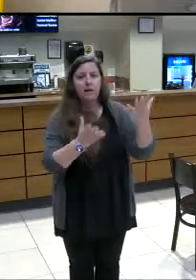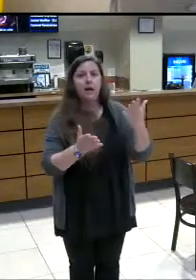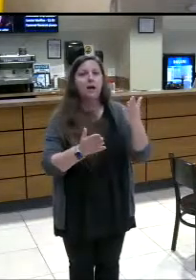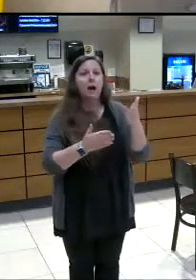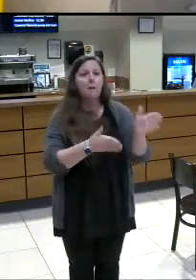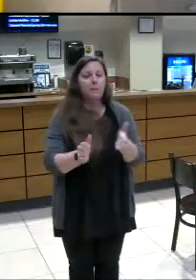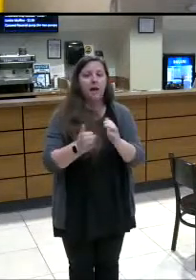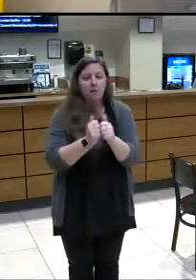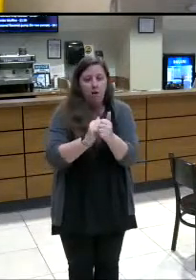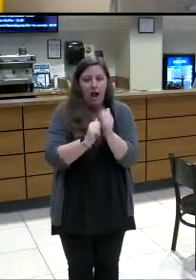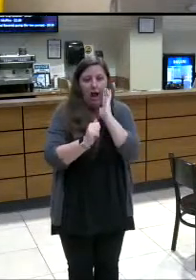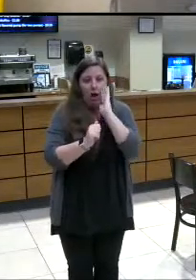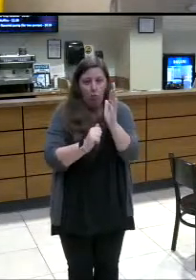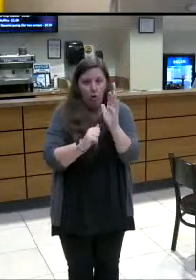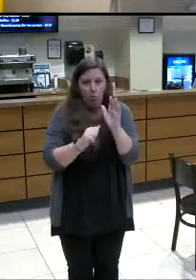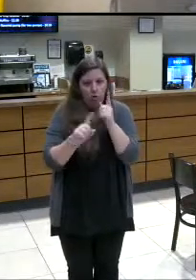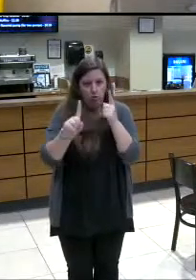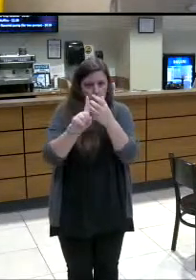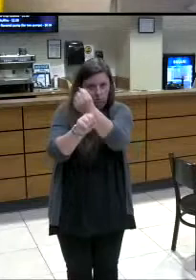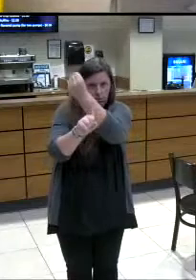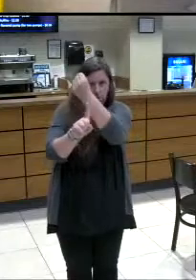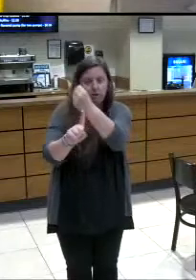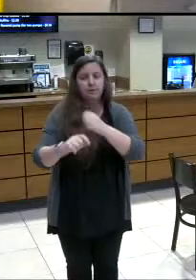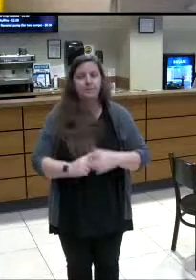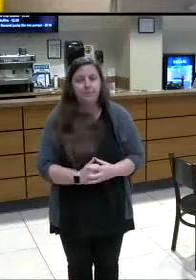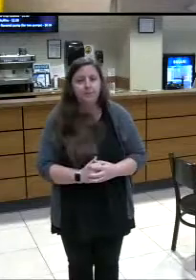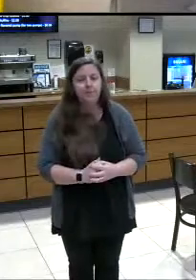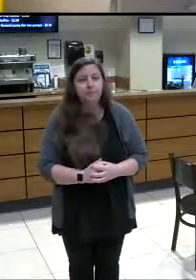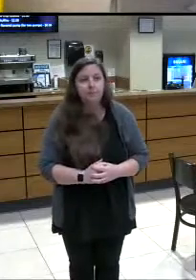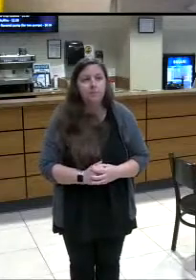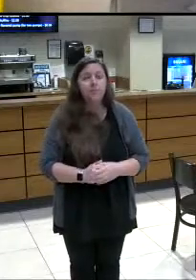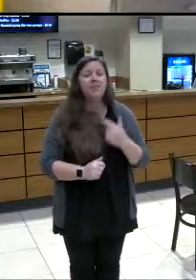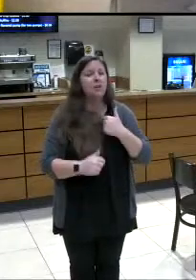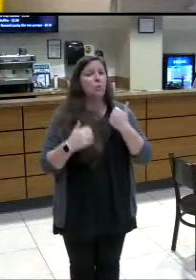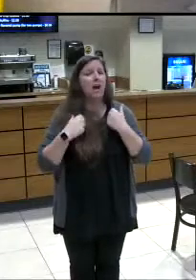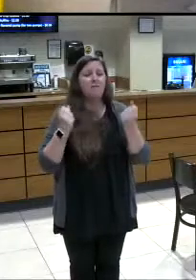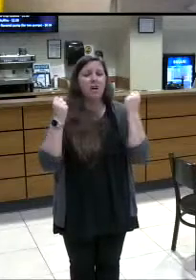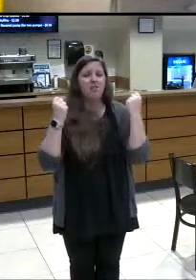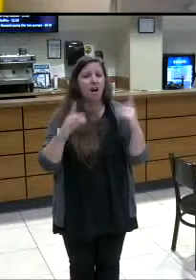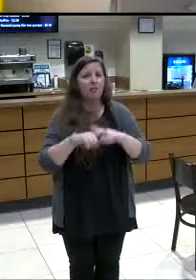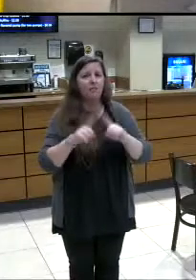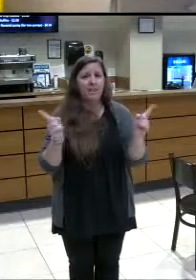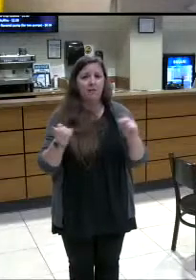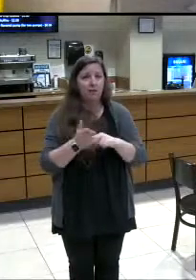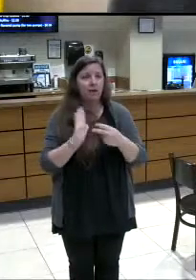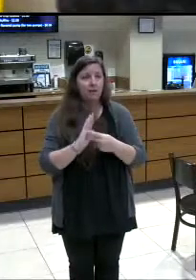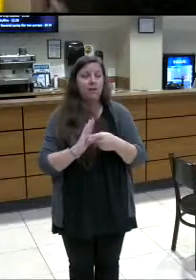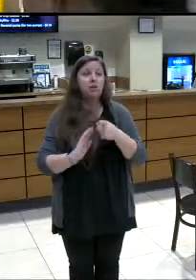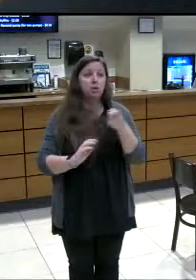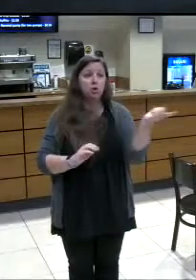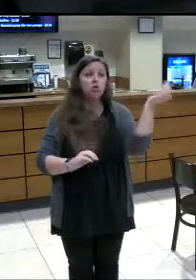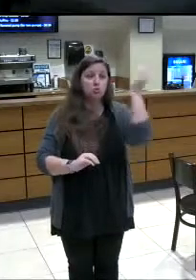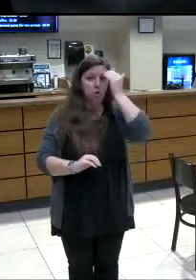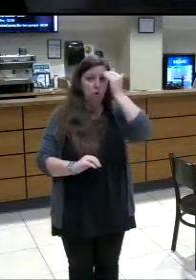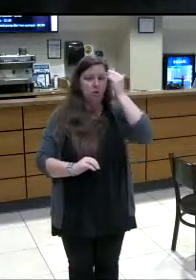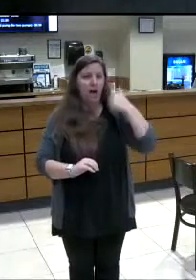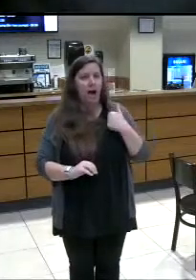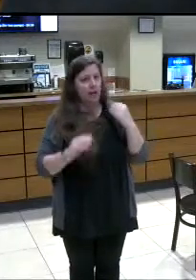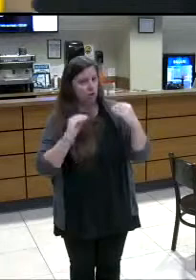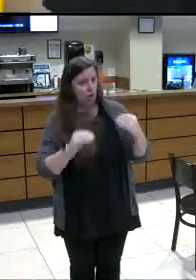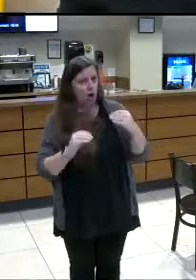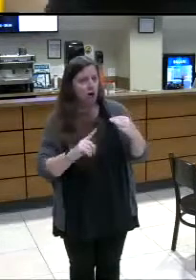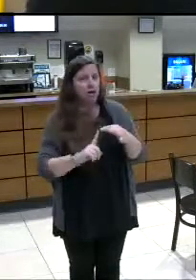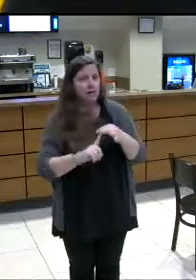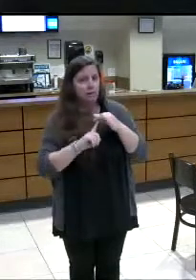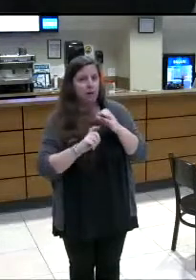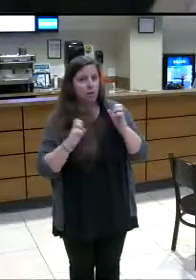fidelity, right? And so with that, we have a lot of different definitions. Okay, so you guys know I taught special ed, right? It's hard for me